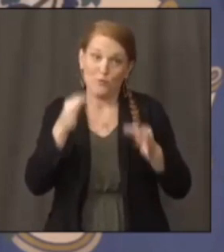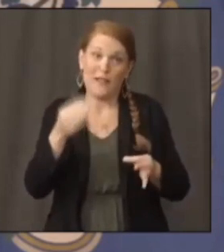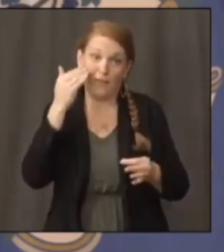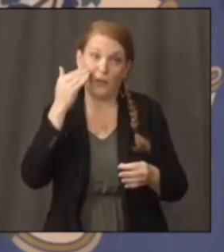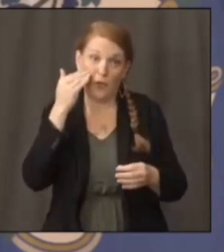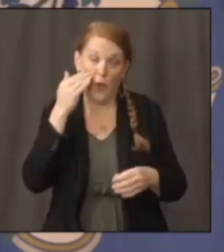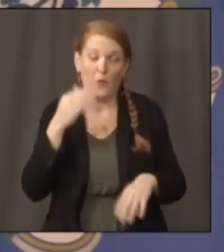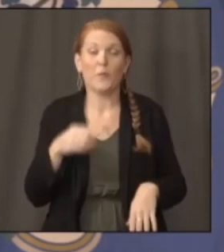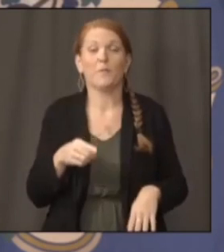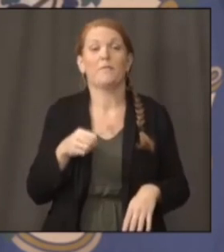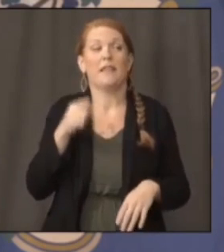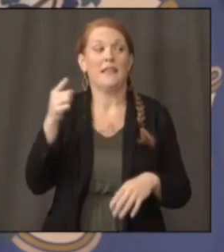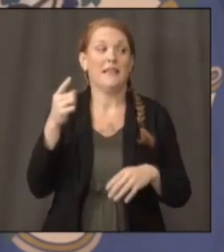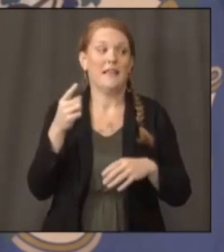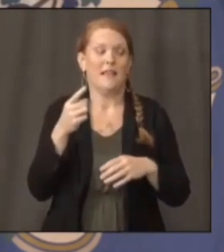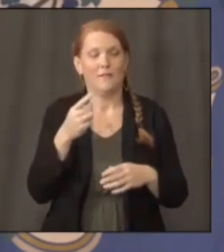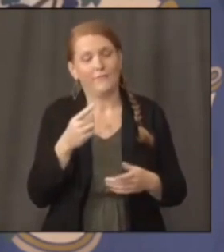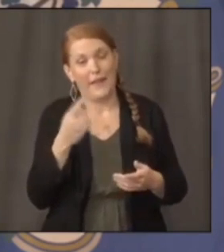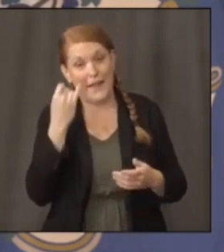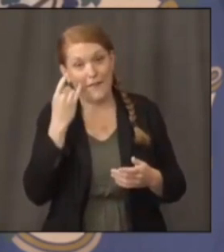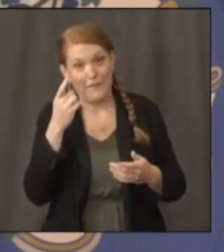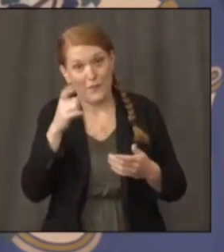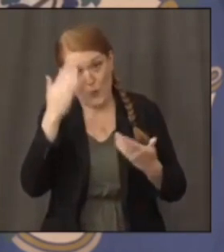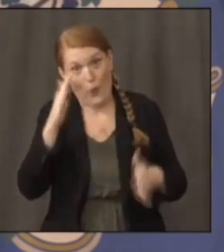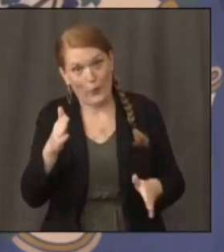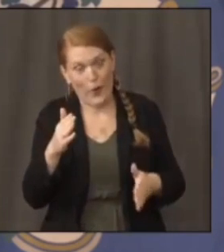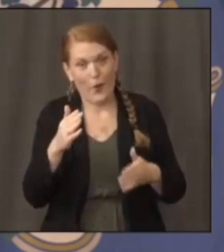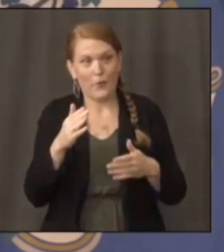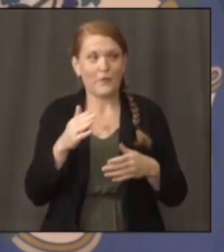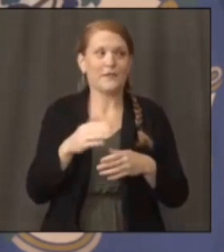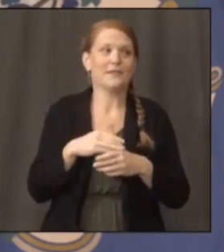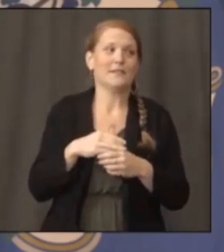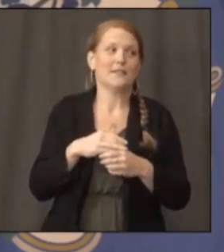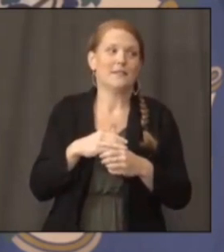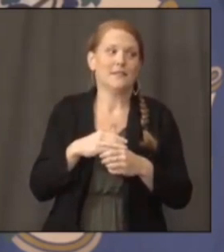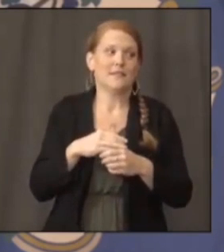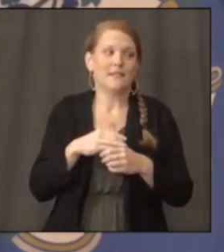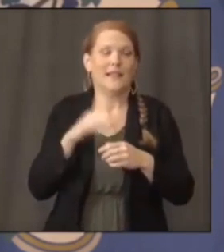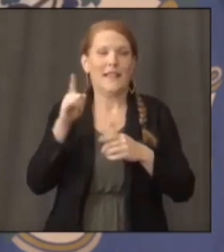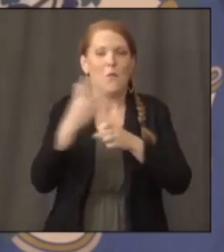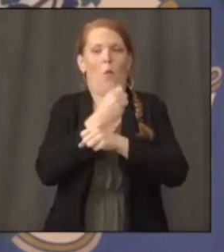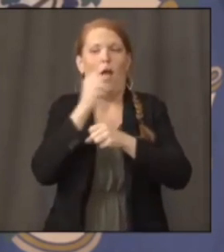he was the winner of our If You Have to Ask, Wear the Mask.